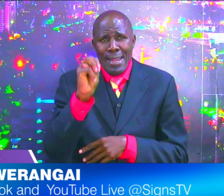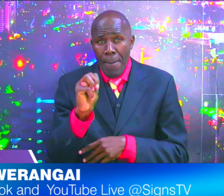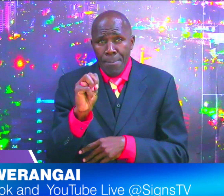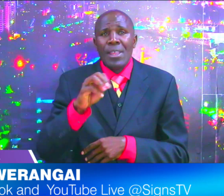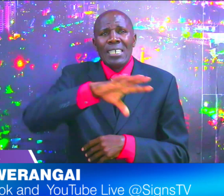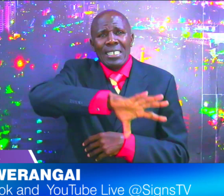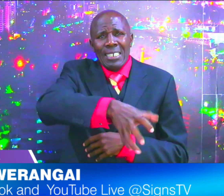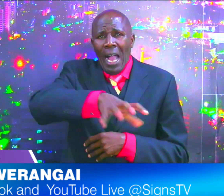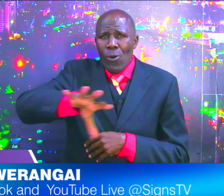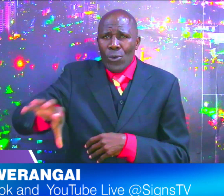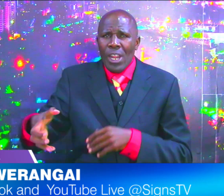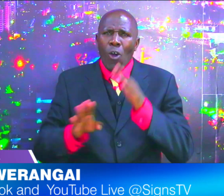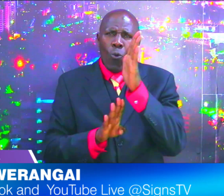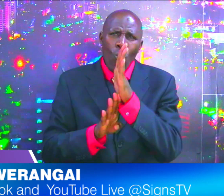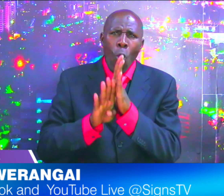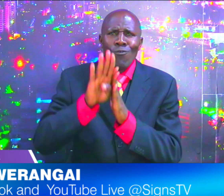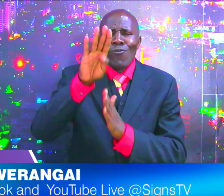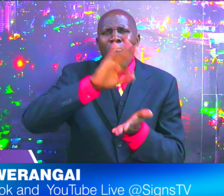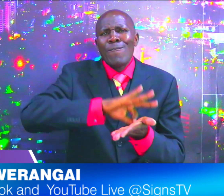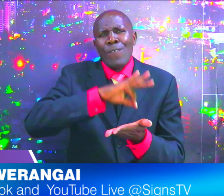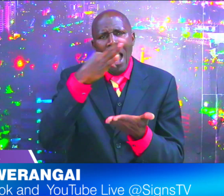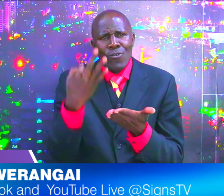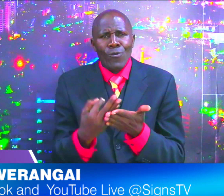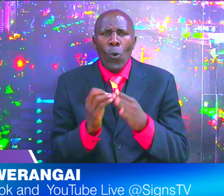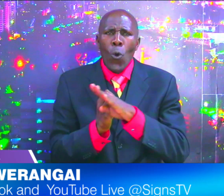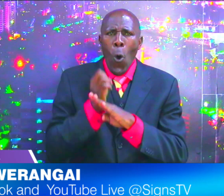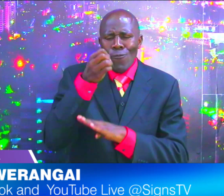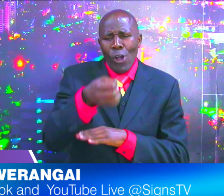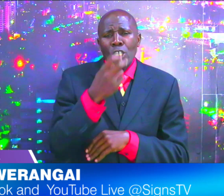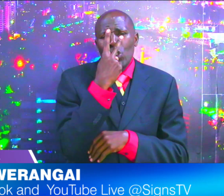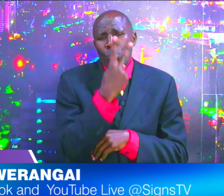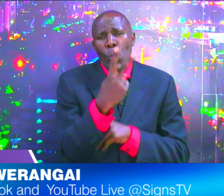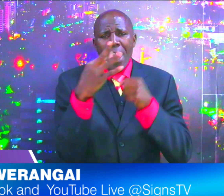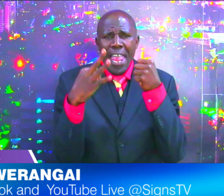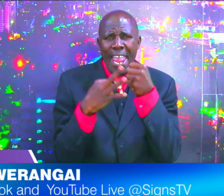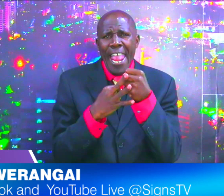GEM Constituency Development Fund to over